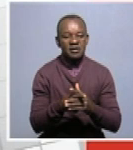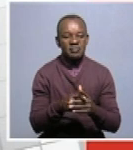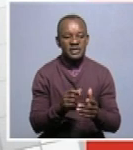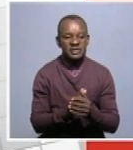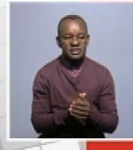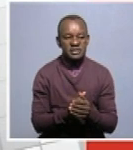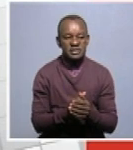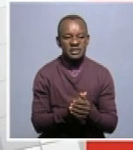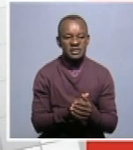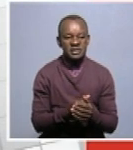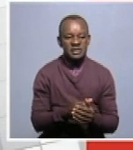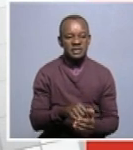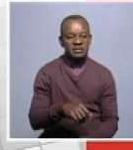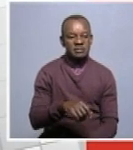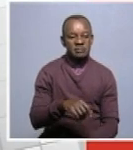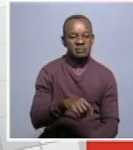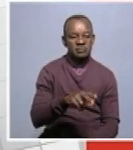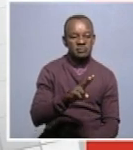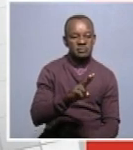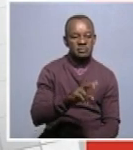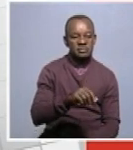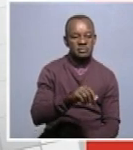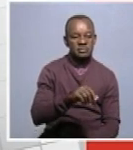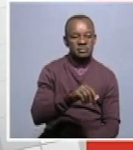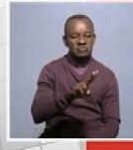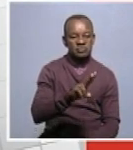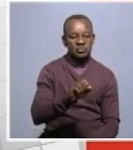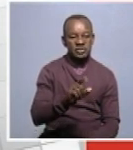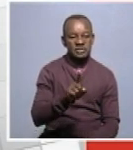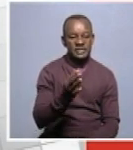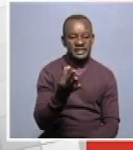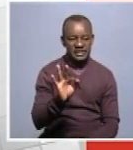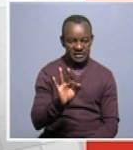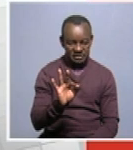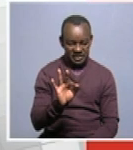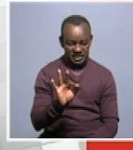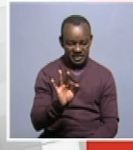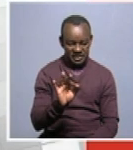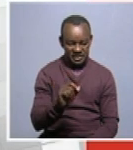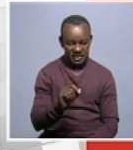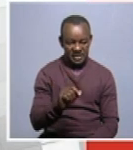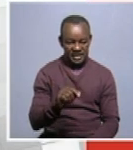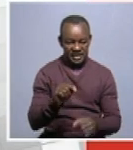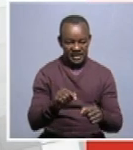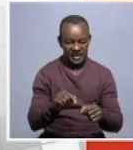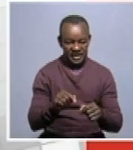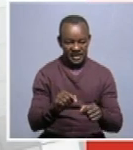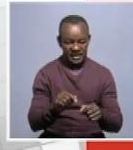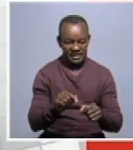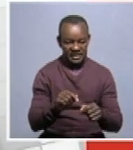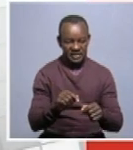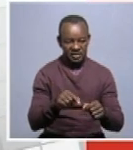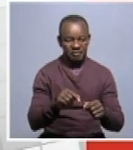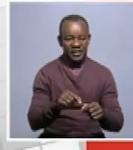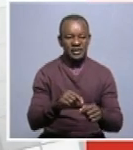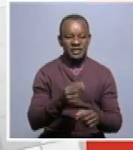variant, which was initially identified in South Africa, again in December 2020. The